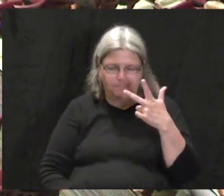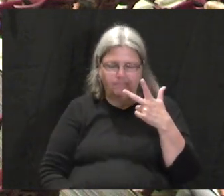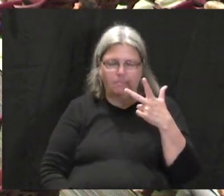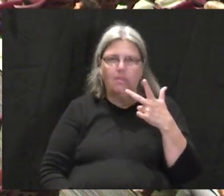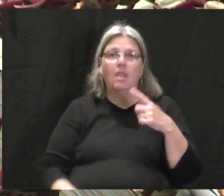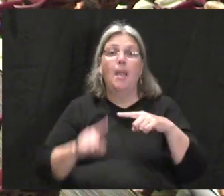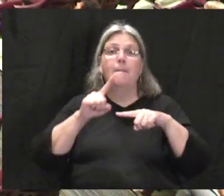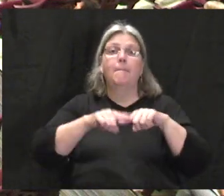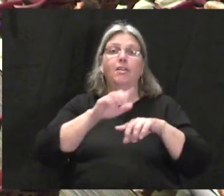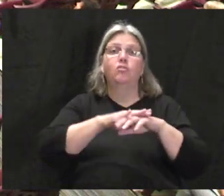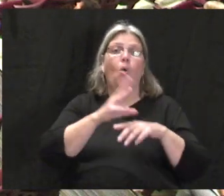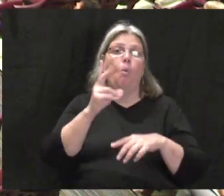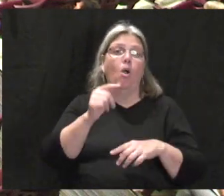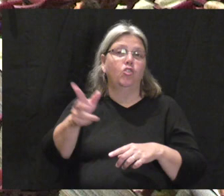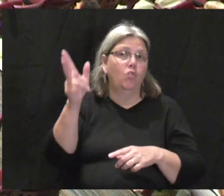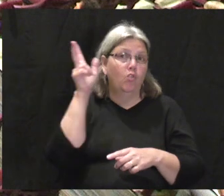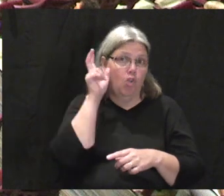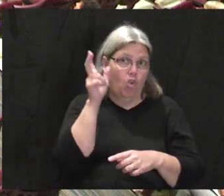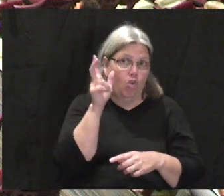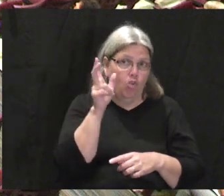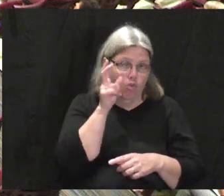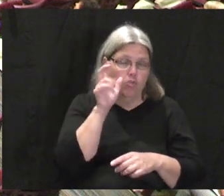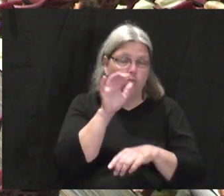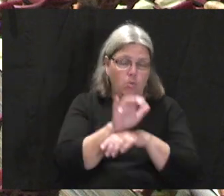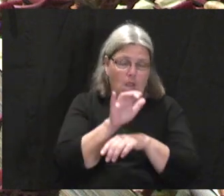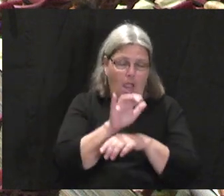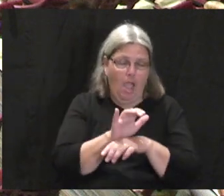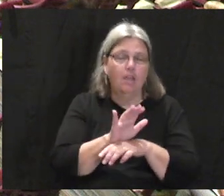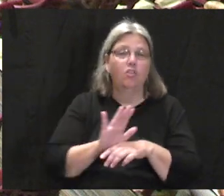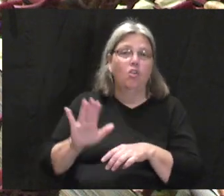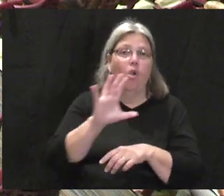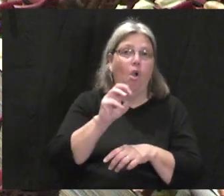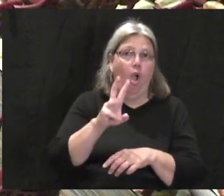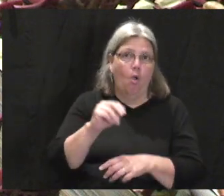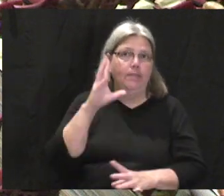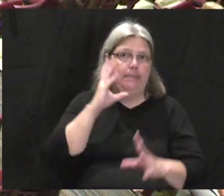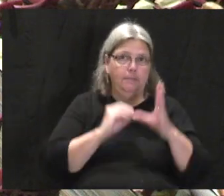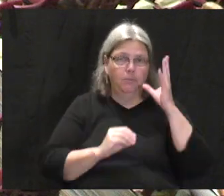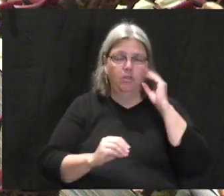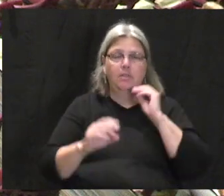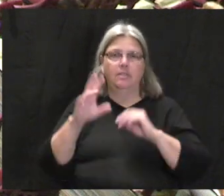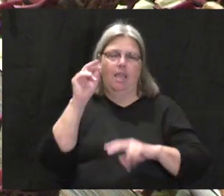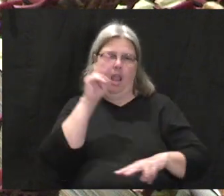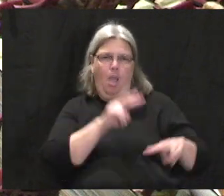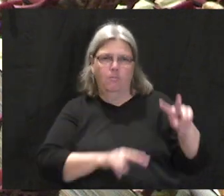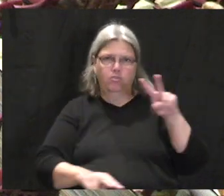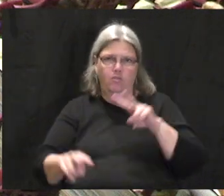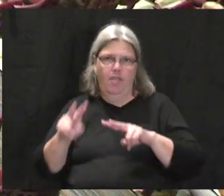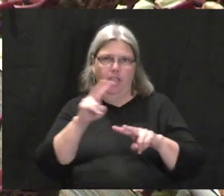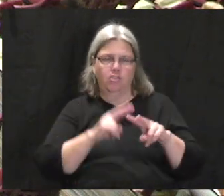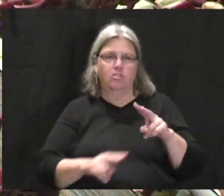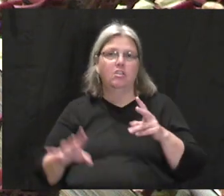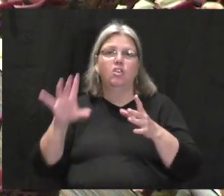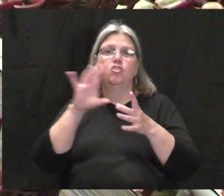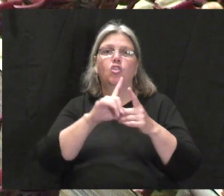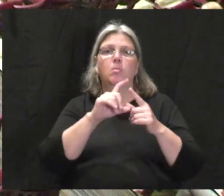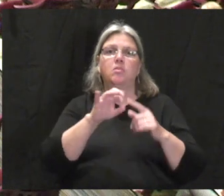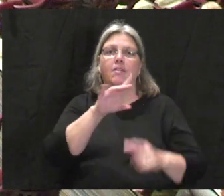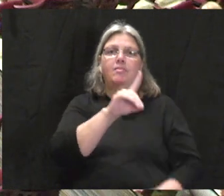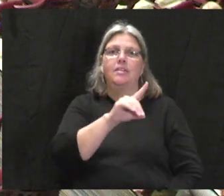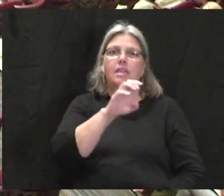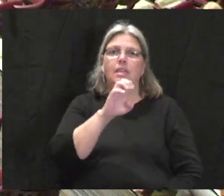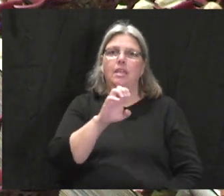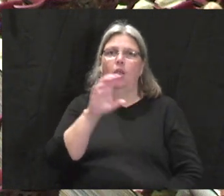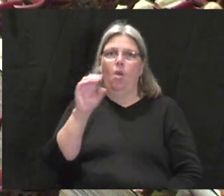initiatives, are things in general better? And if so, how or why? Are they about the